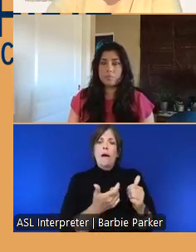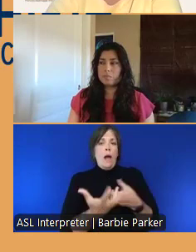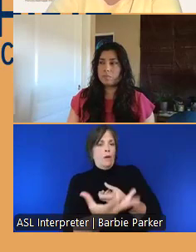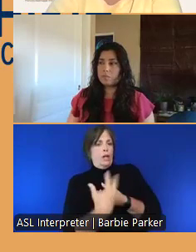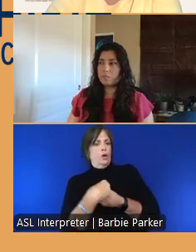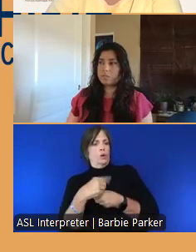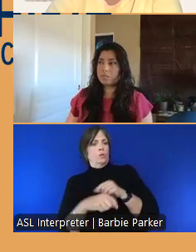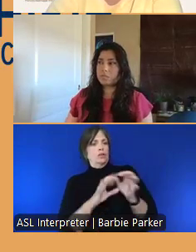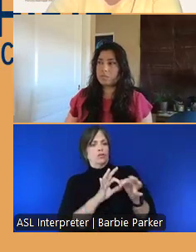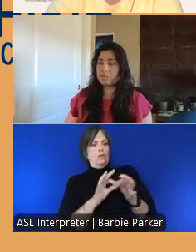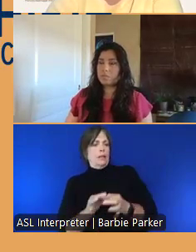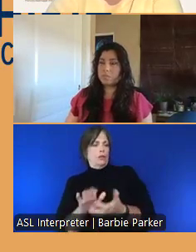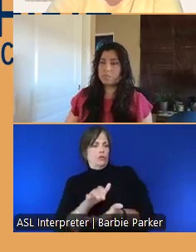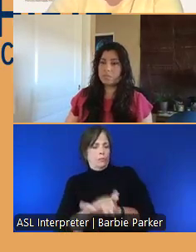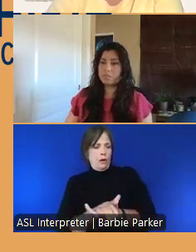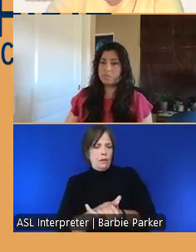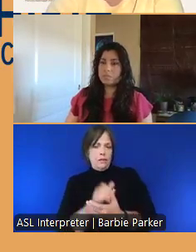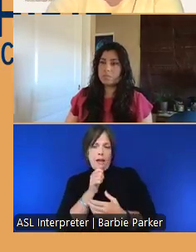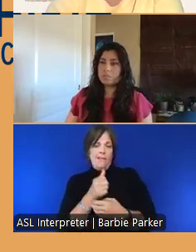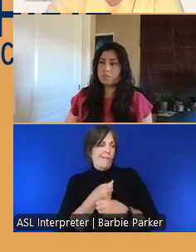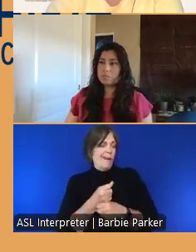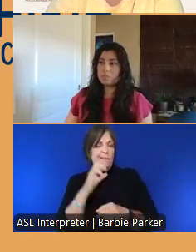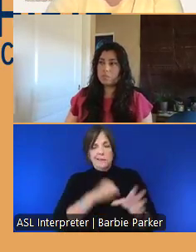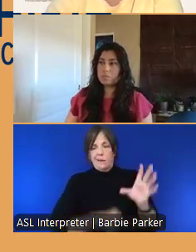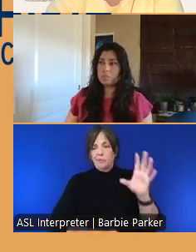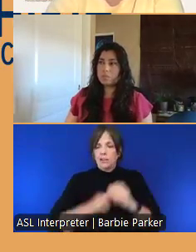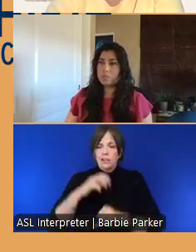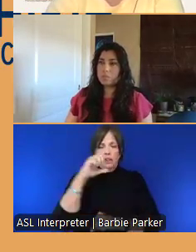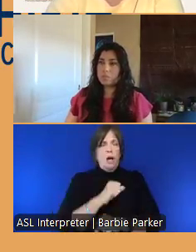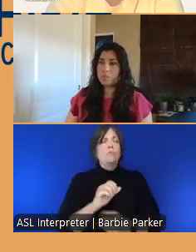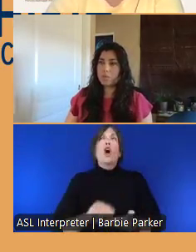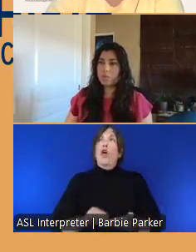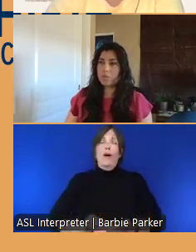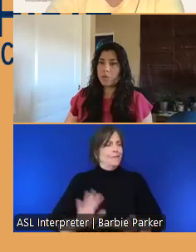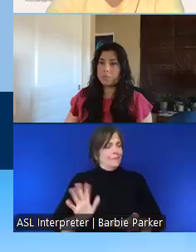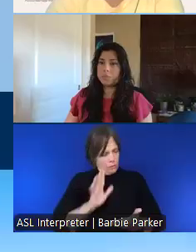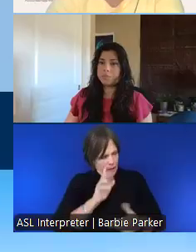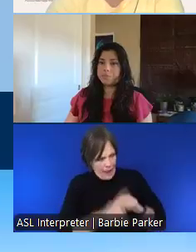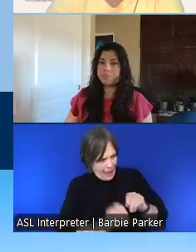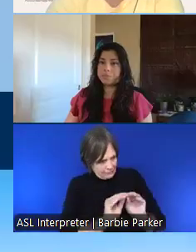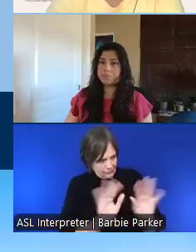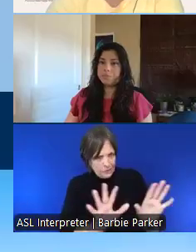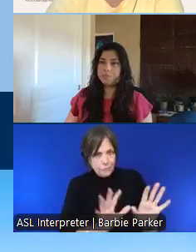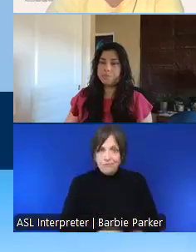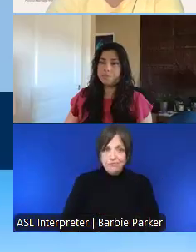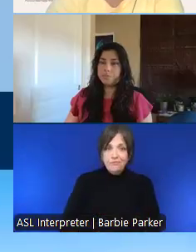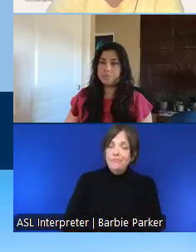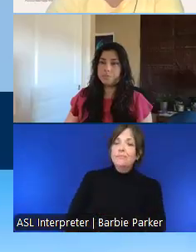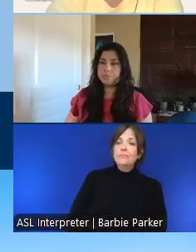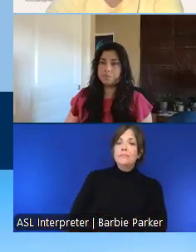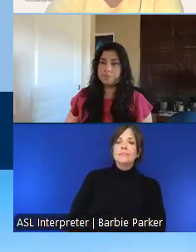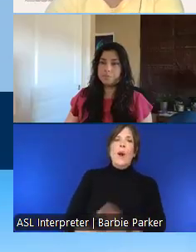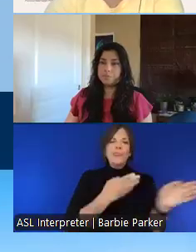marriage and not make so many assumptions. I am going to move us into, the